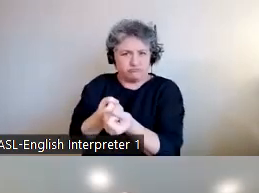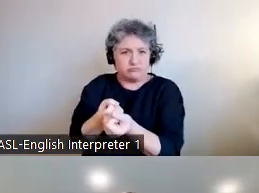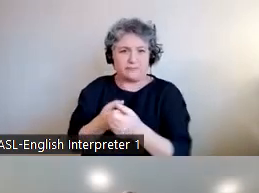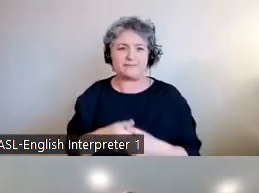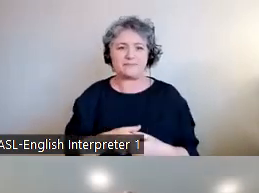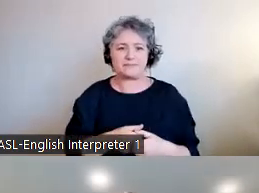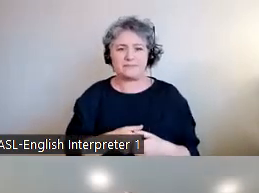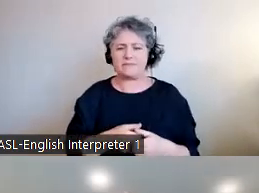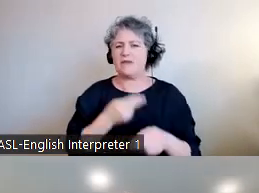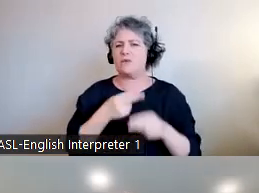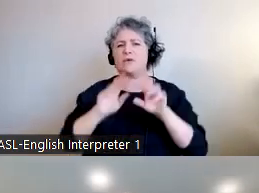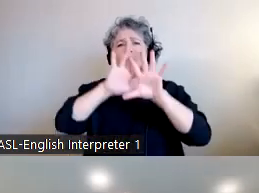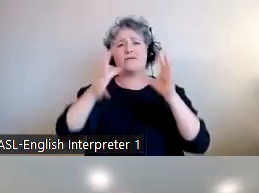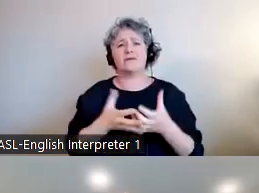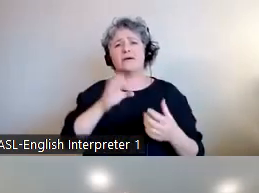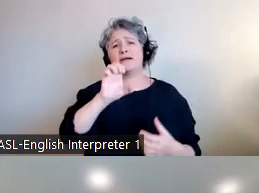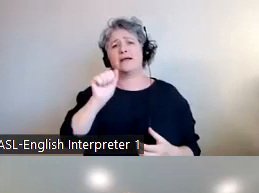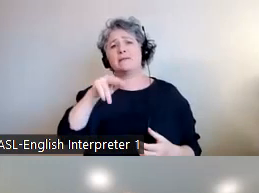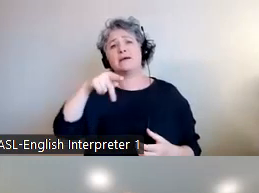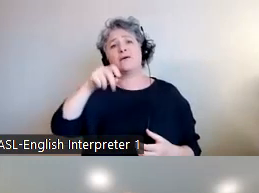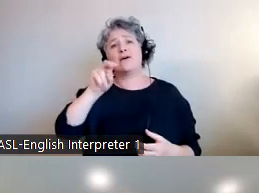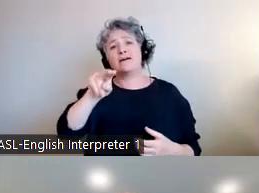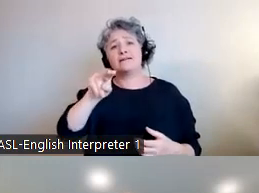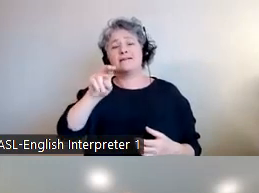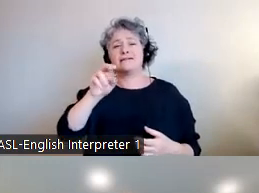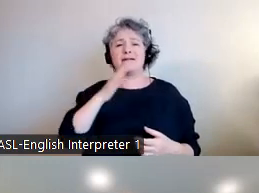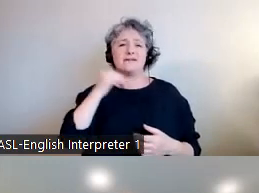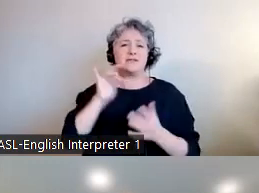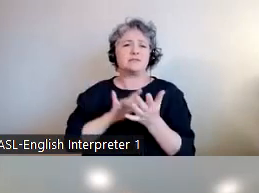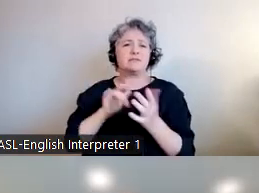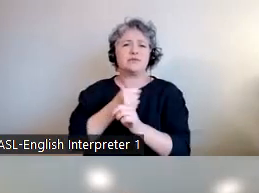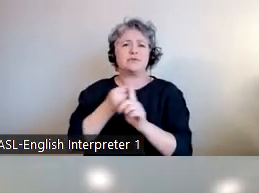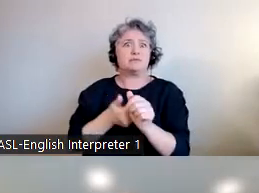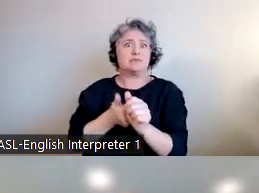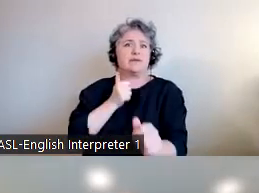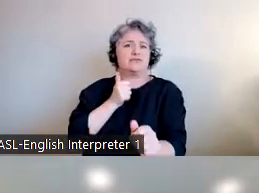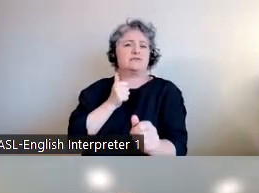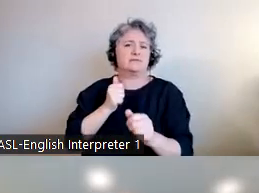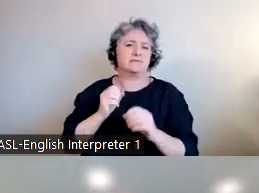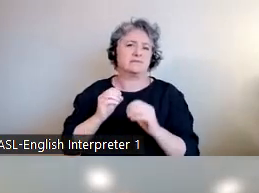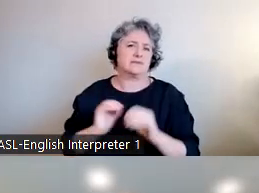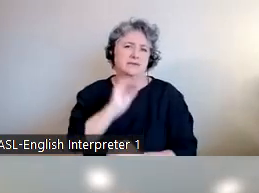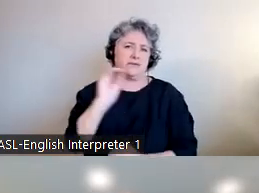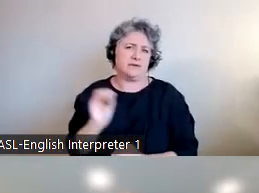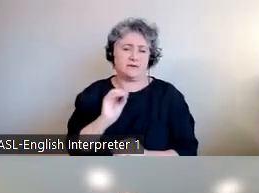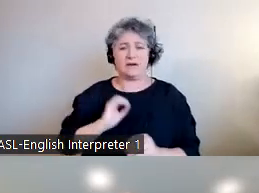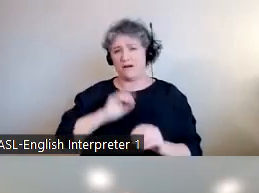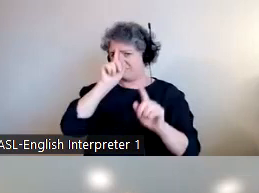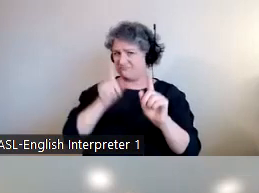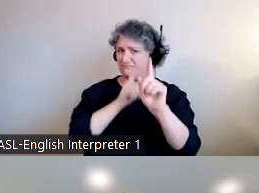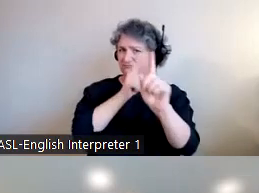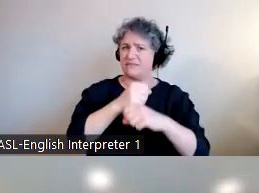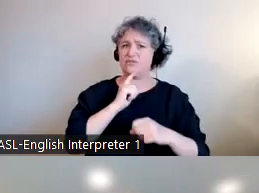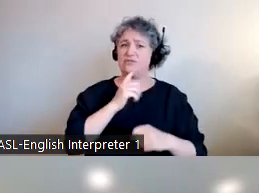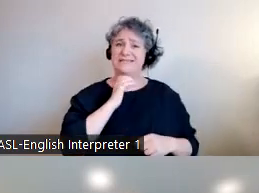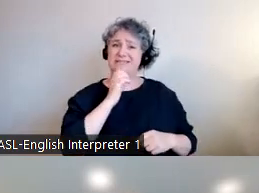Just a really quick overview of Elder Abuse Prevention Ontario. Our vision really is to make sure that seniors are free from abuse, have a strong voice, and